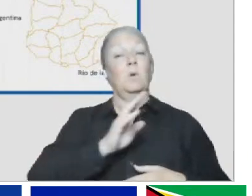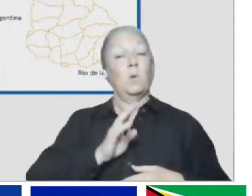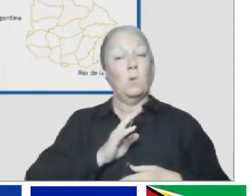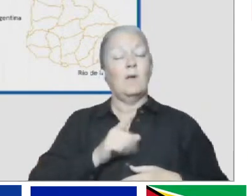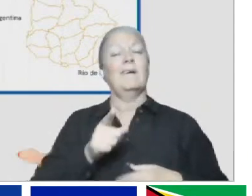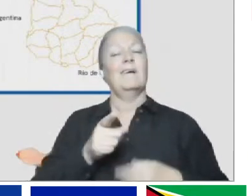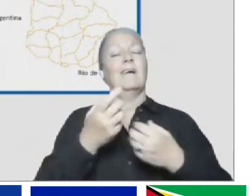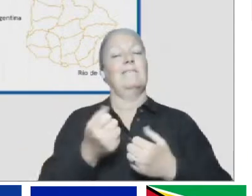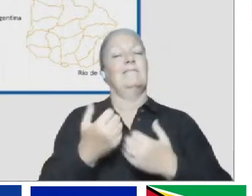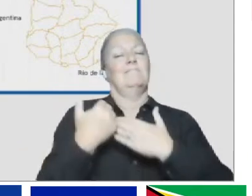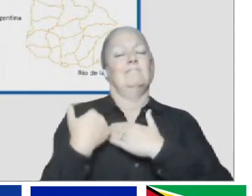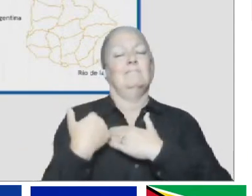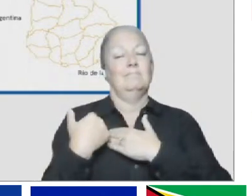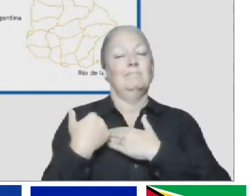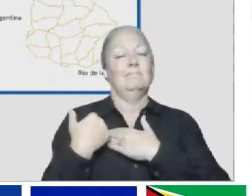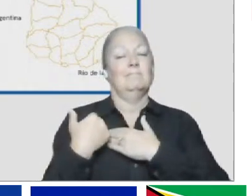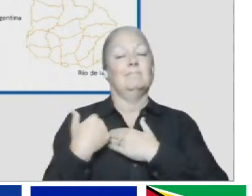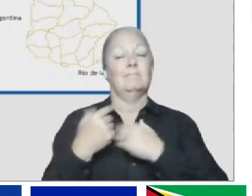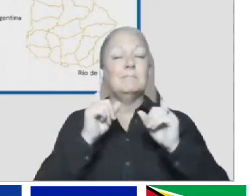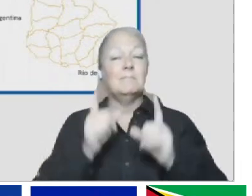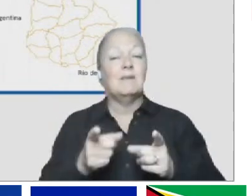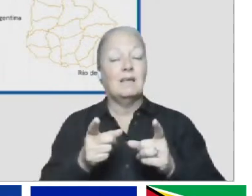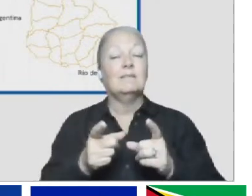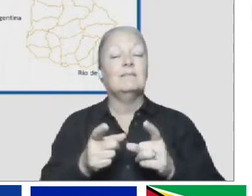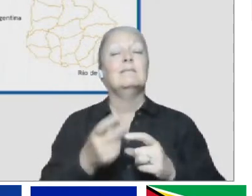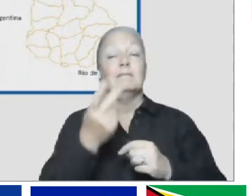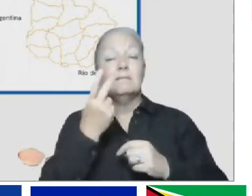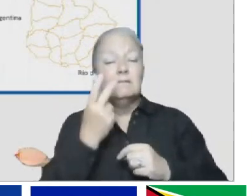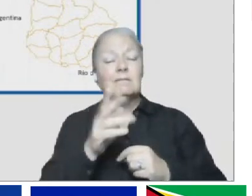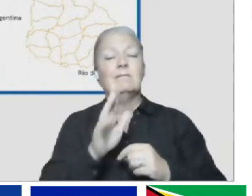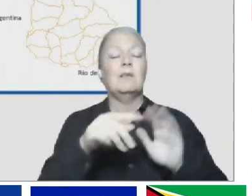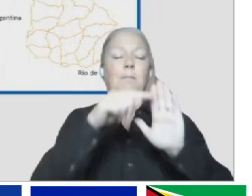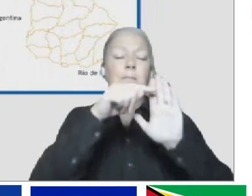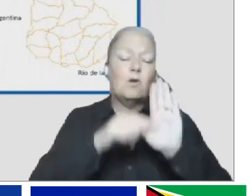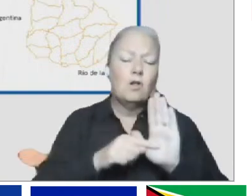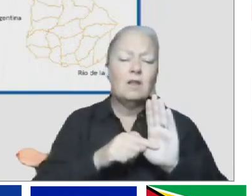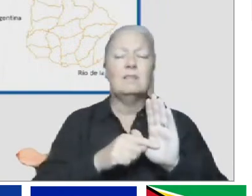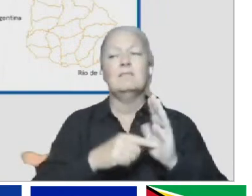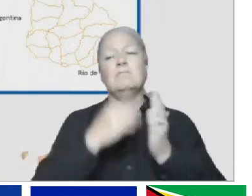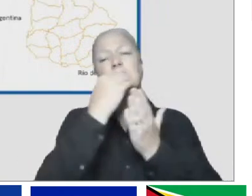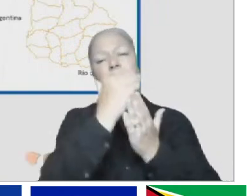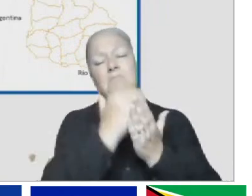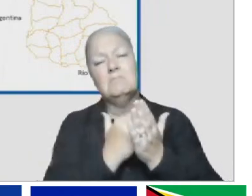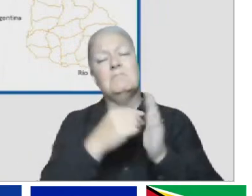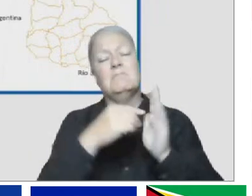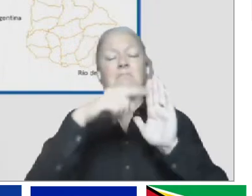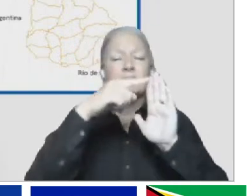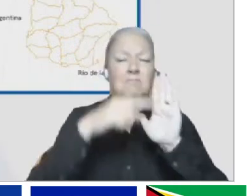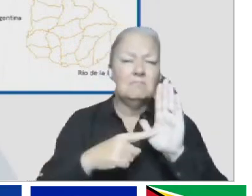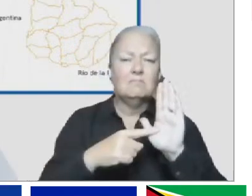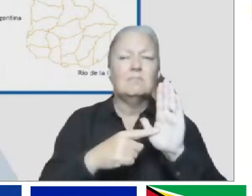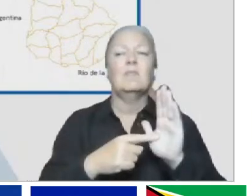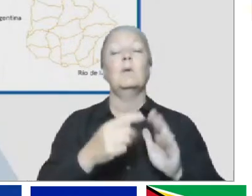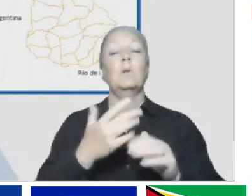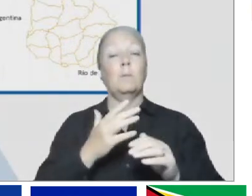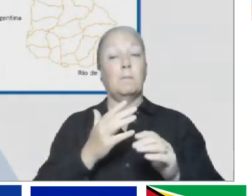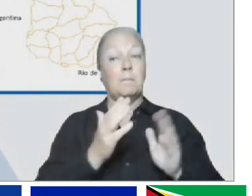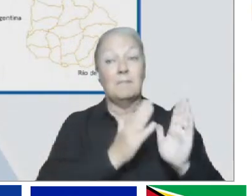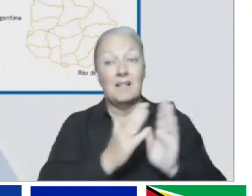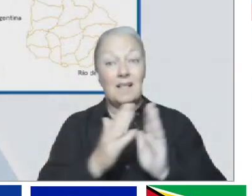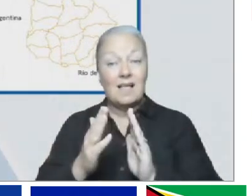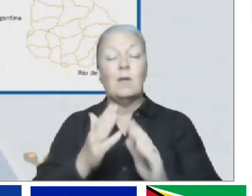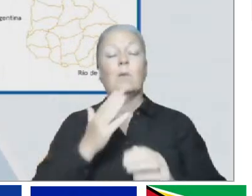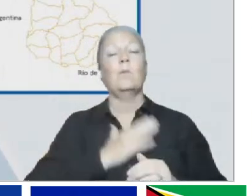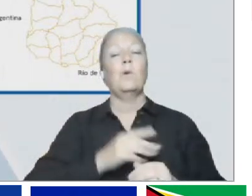the policies, strategies, standards, protocols, national plans to minimize risk and manage emergency